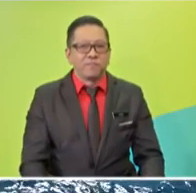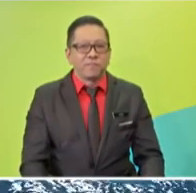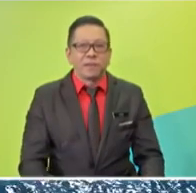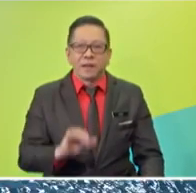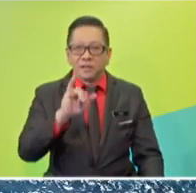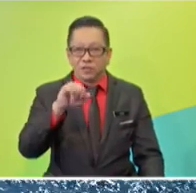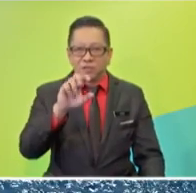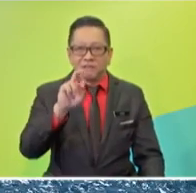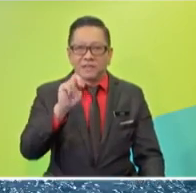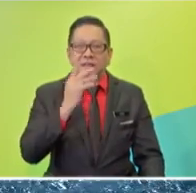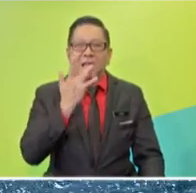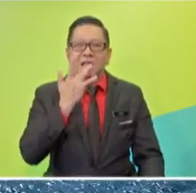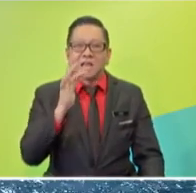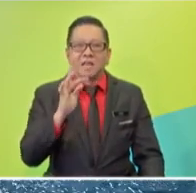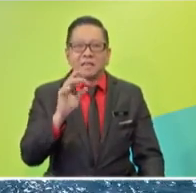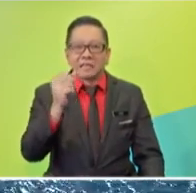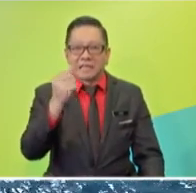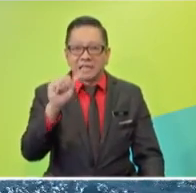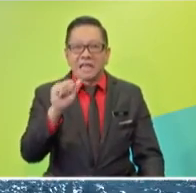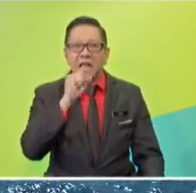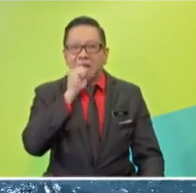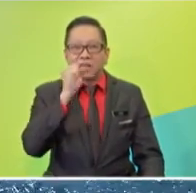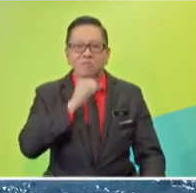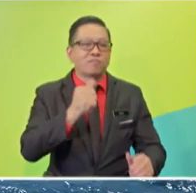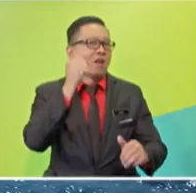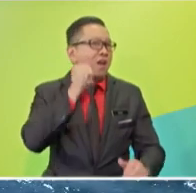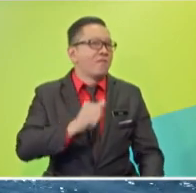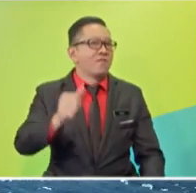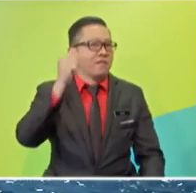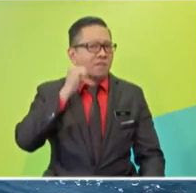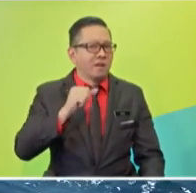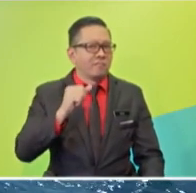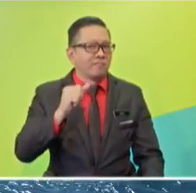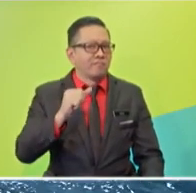Jean tastes 10 ice creams every day. False. What do you think?